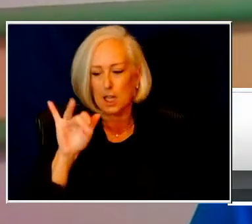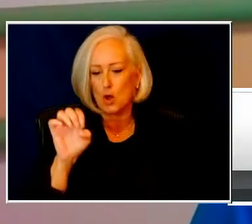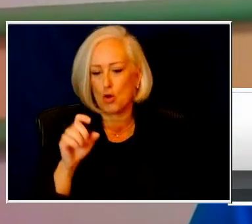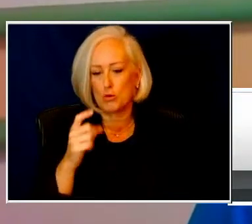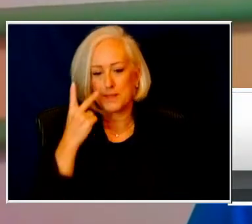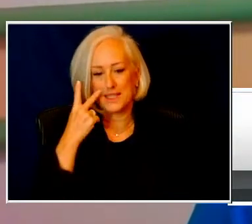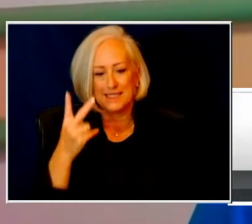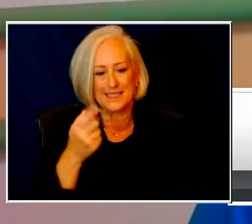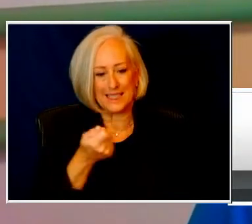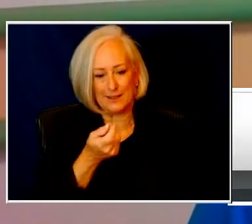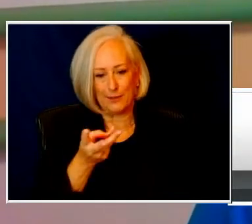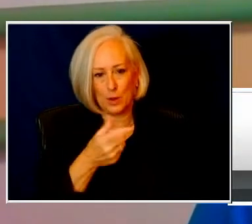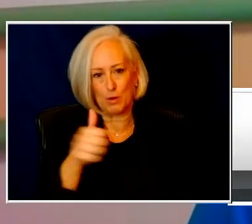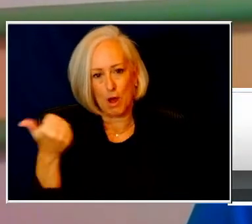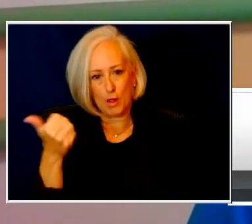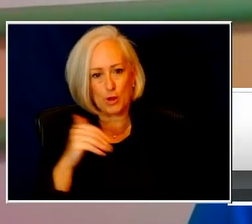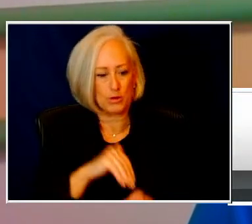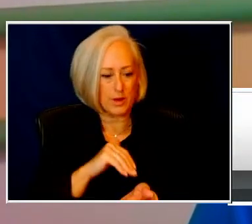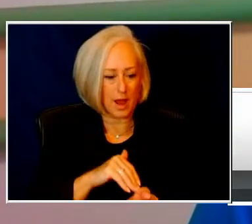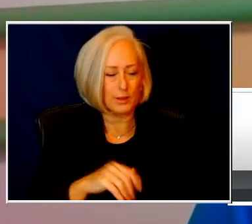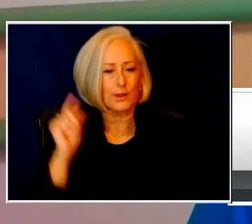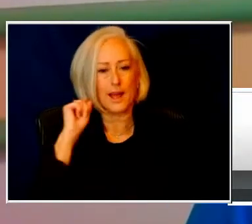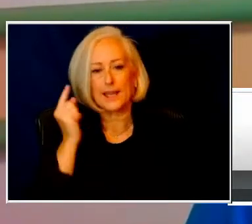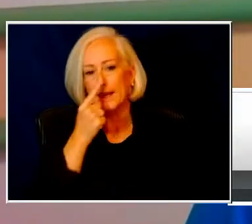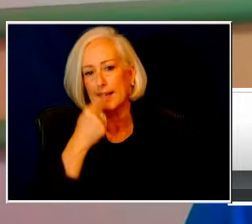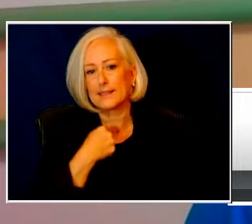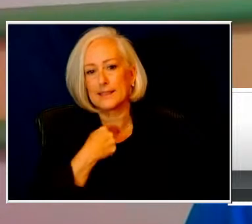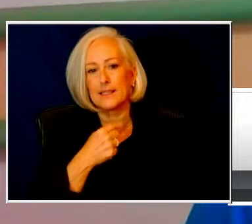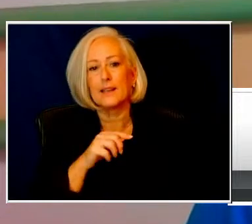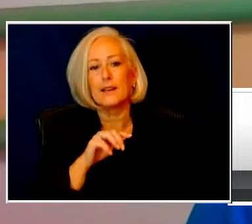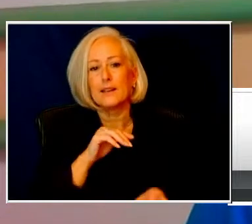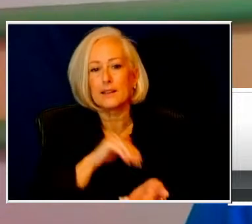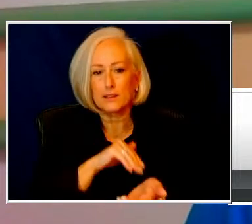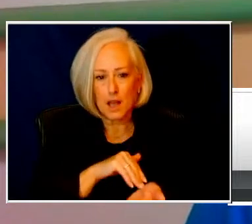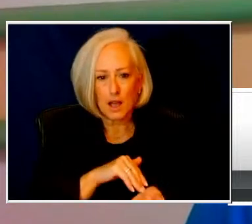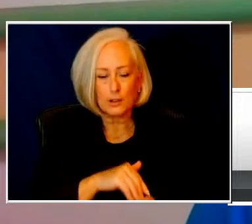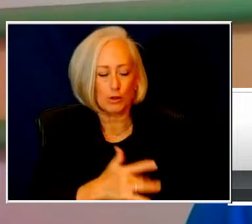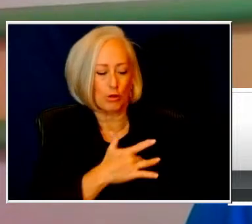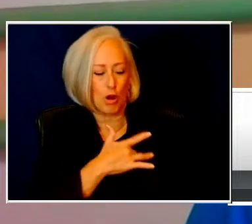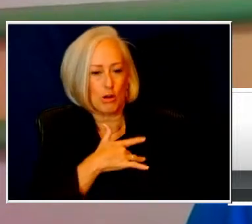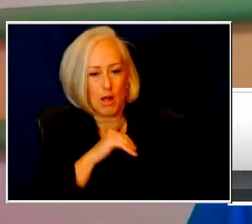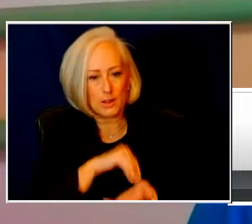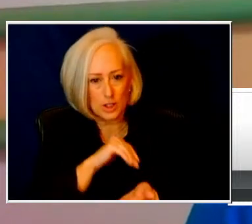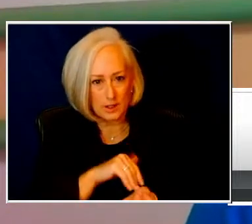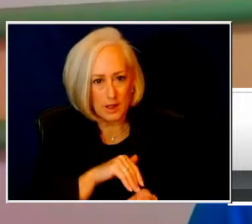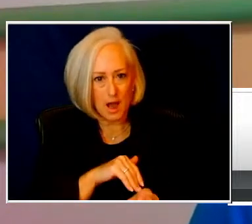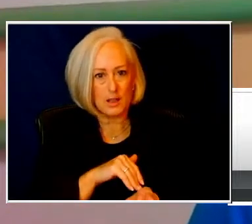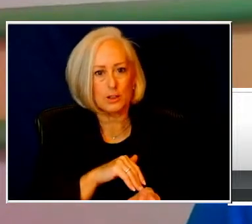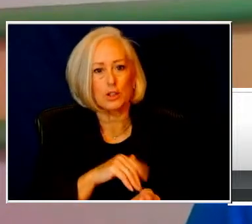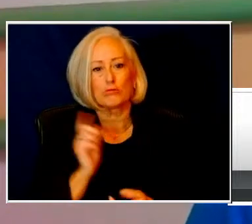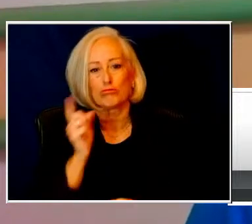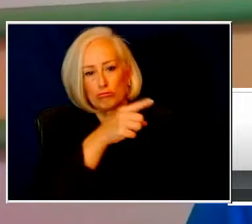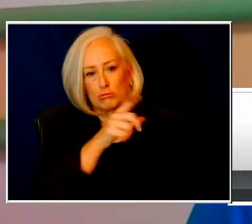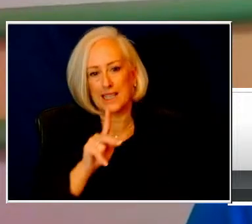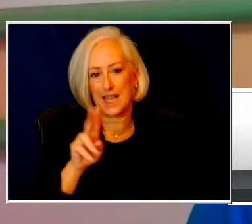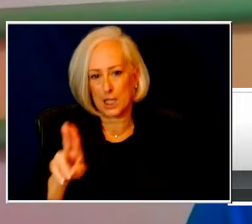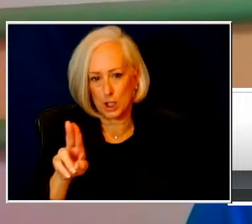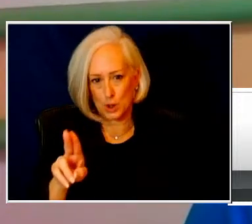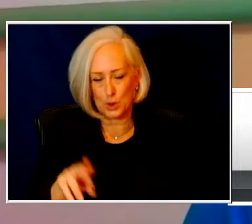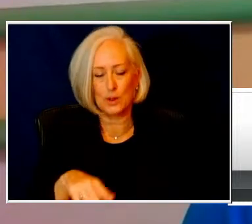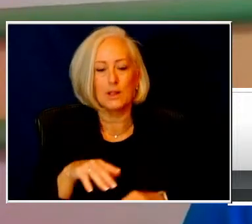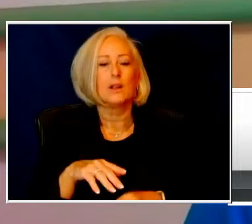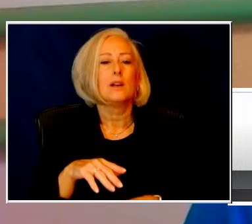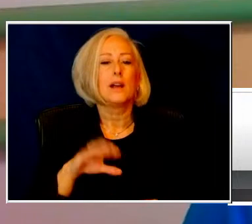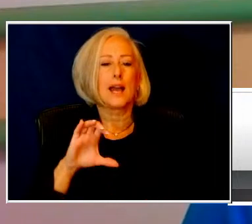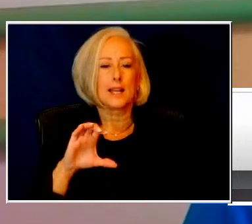teams of doctors, ENT and the cardiology team over at KU and at Children's